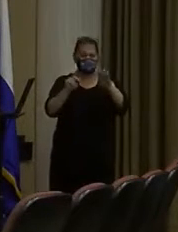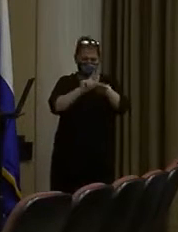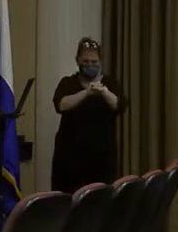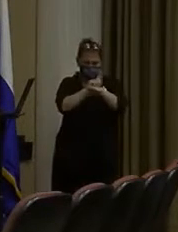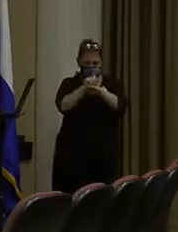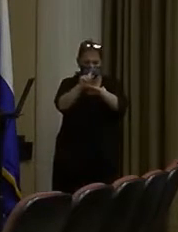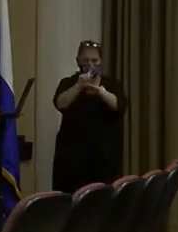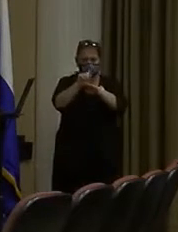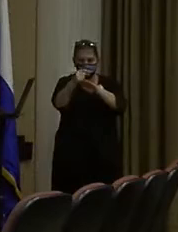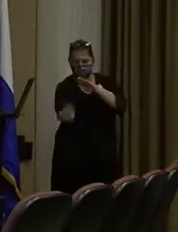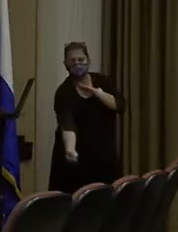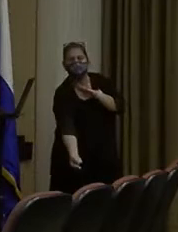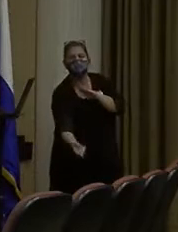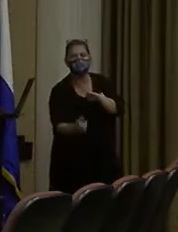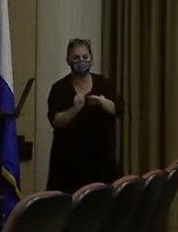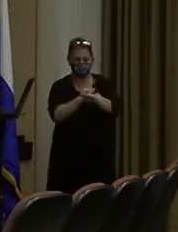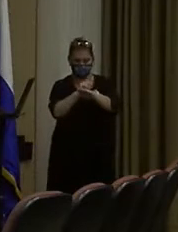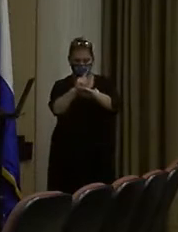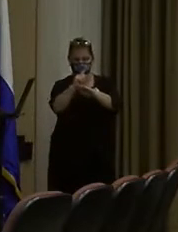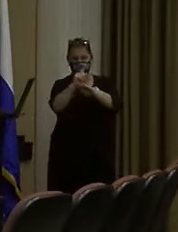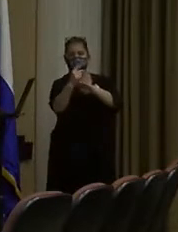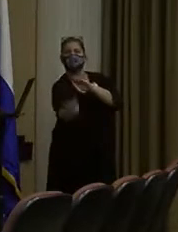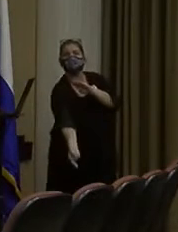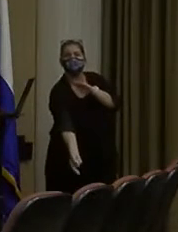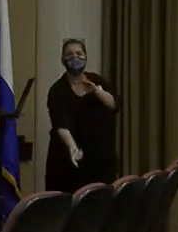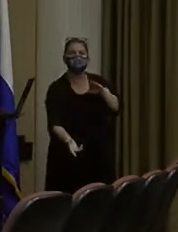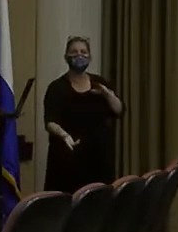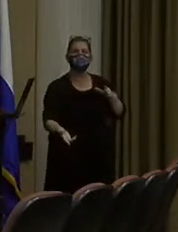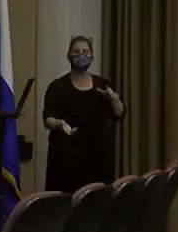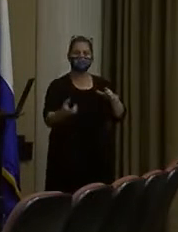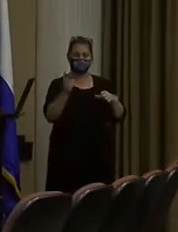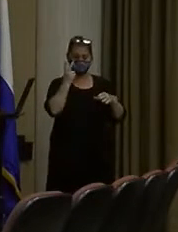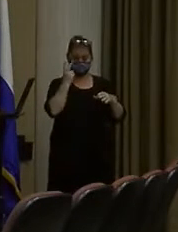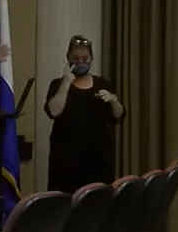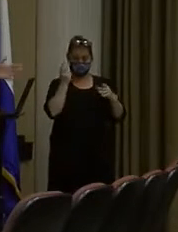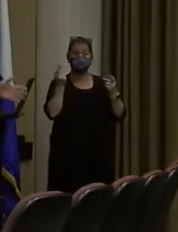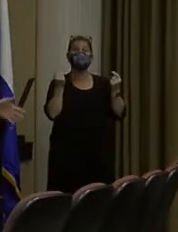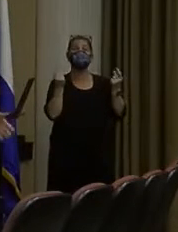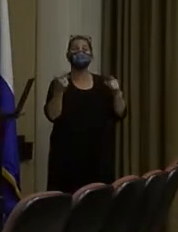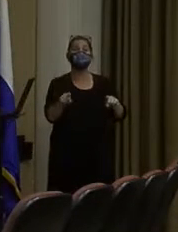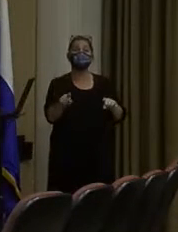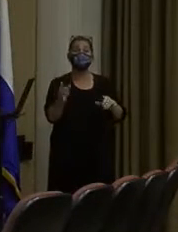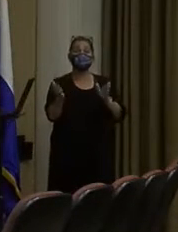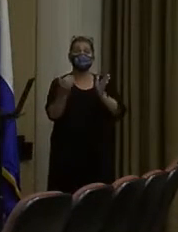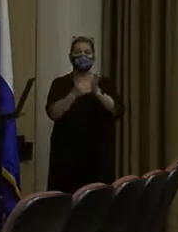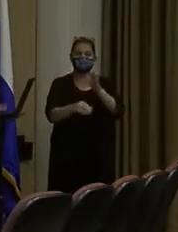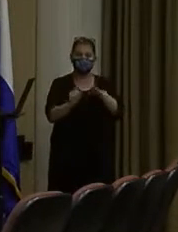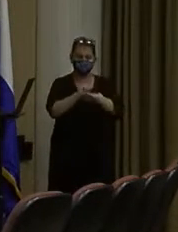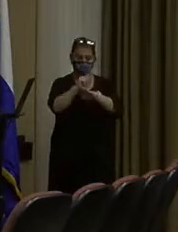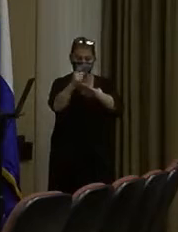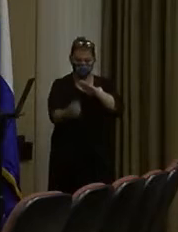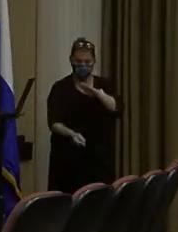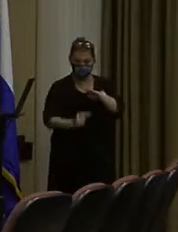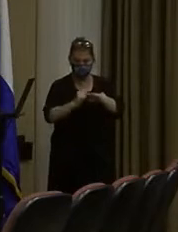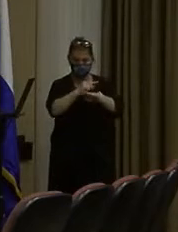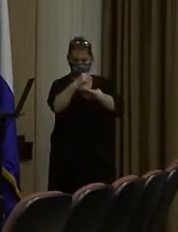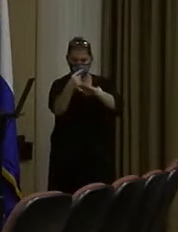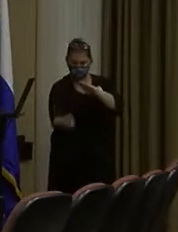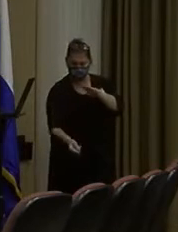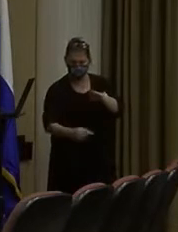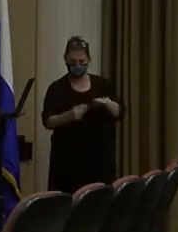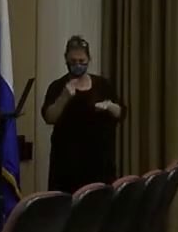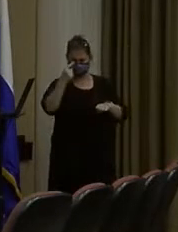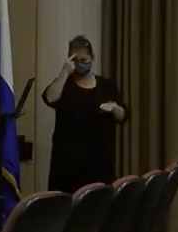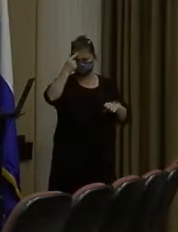cliff into the water. And we see that again and again. We think, oh